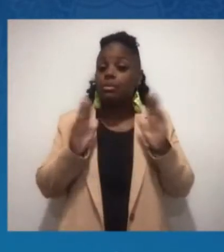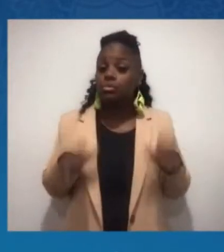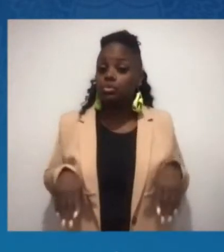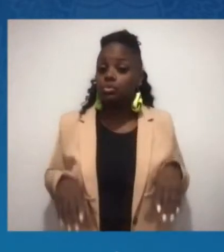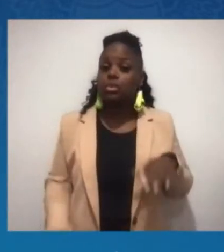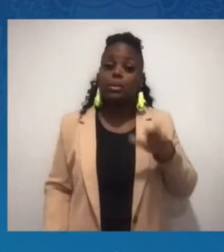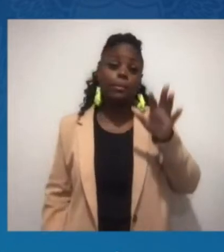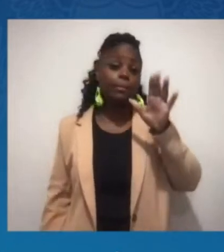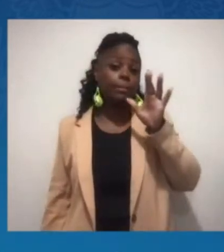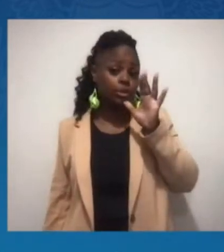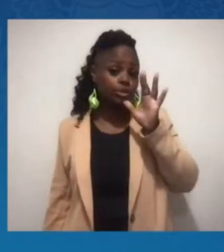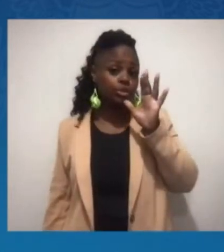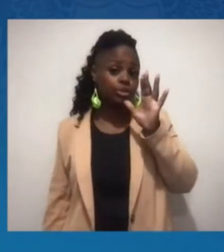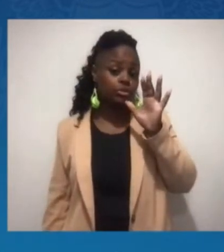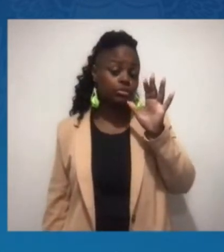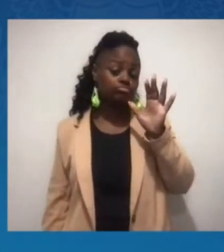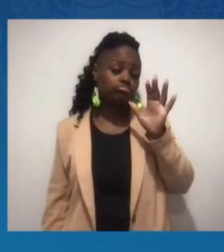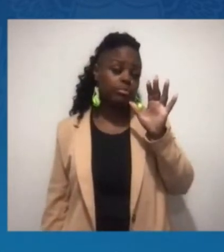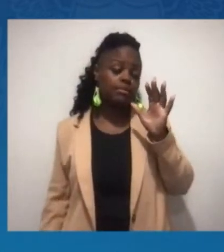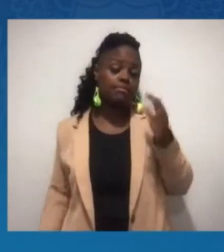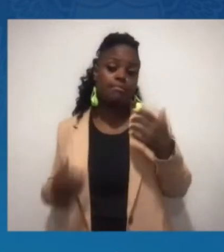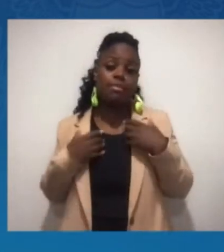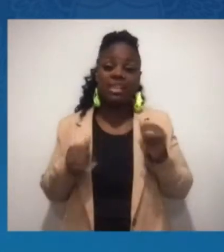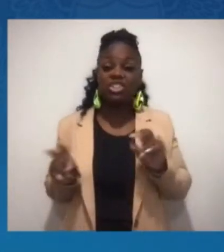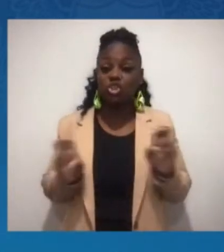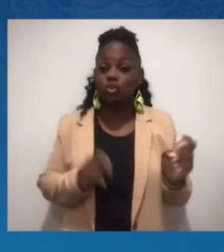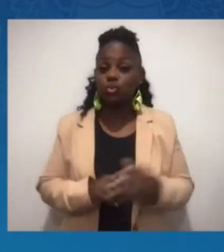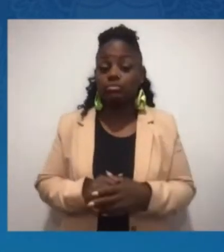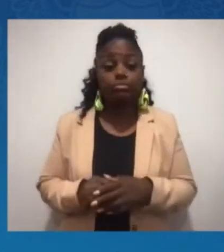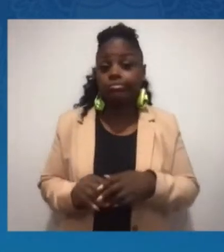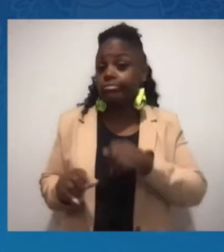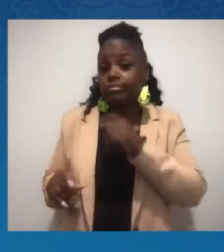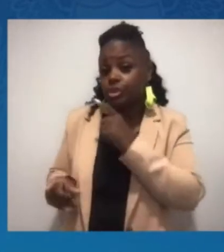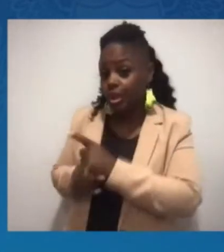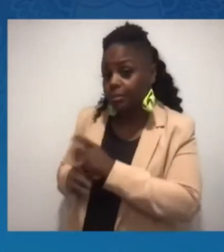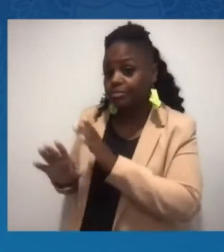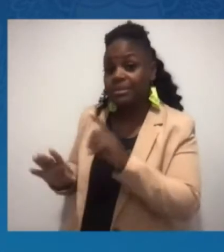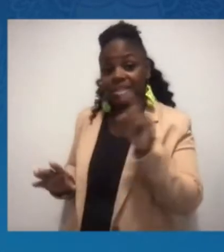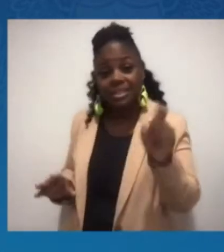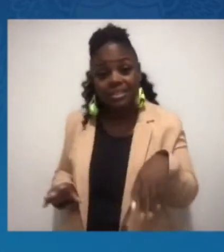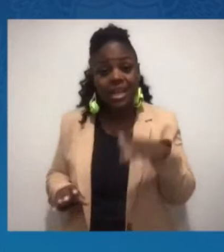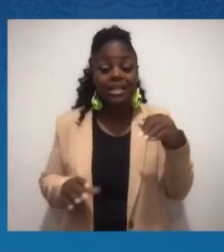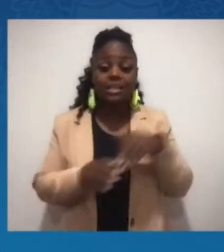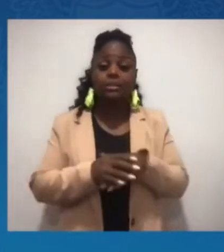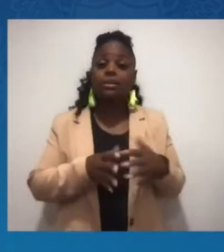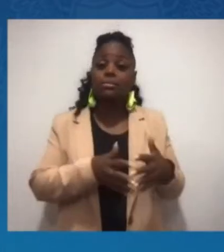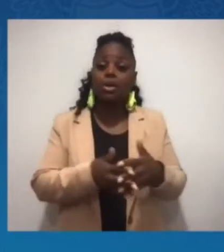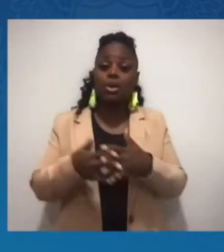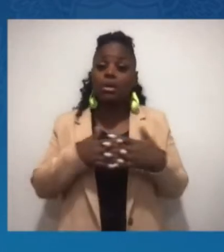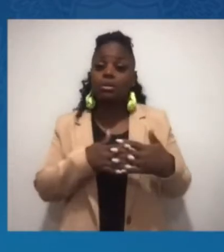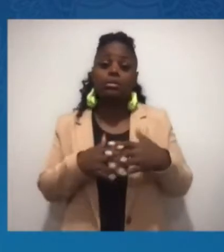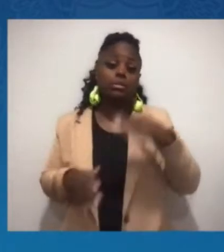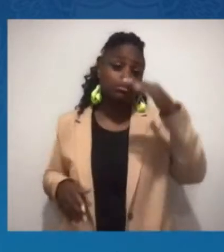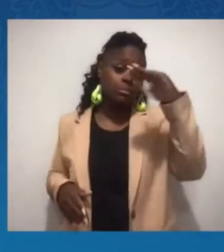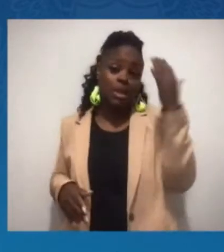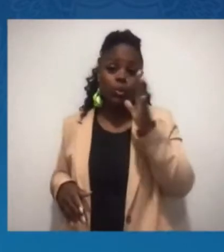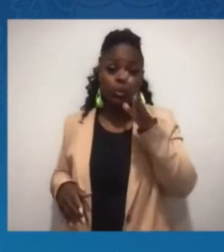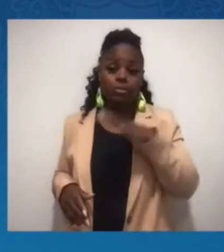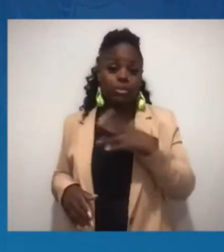question, across America and in Texas, Black women are 3 times more likely to die, Native